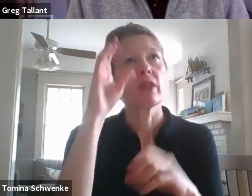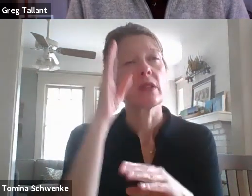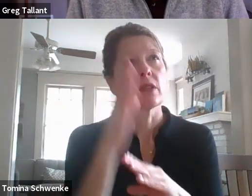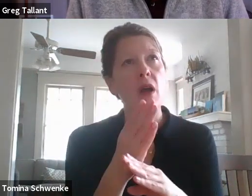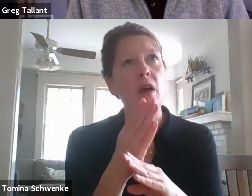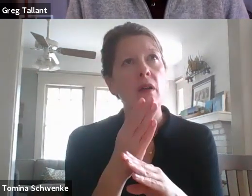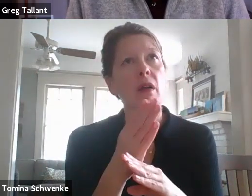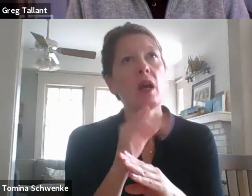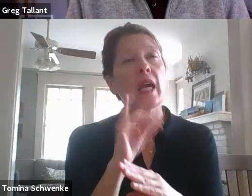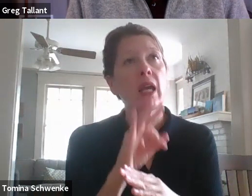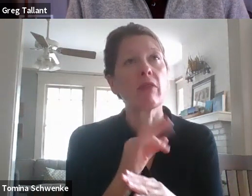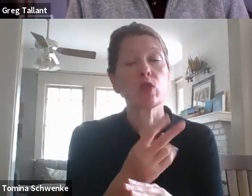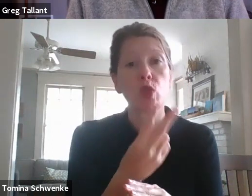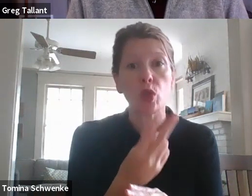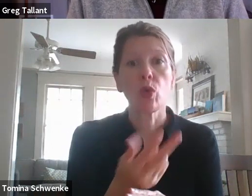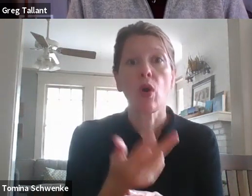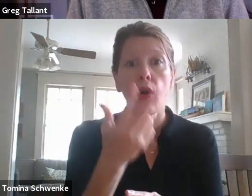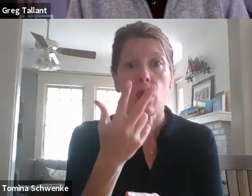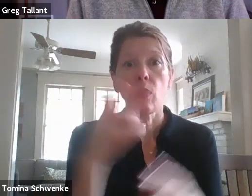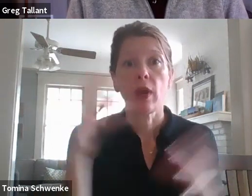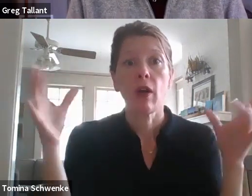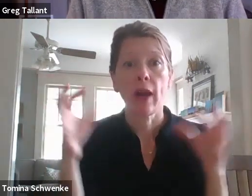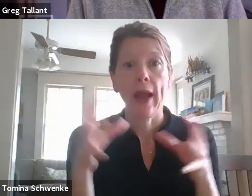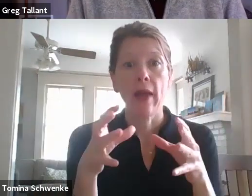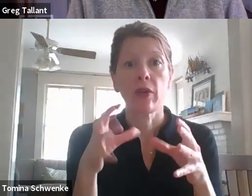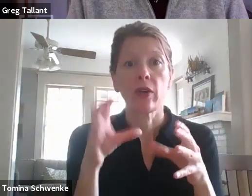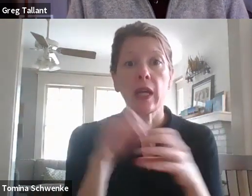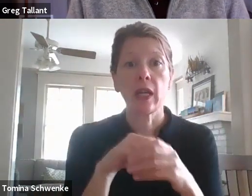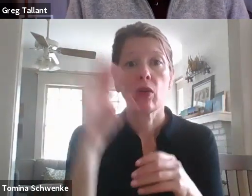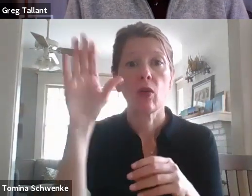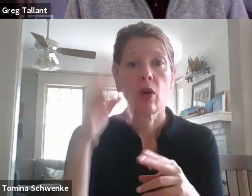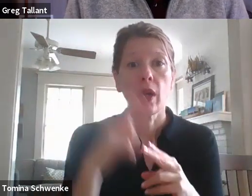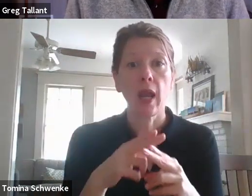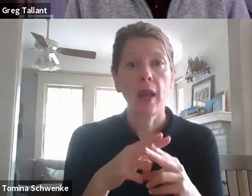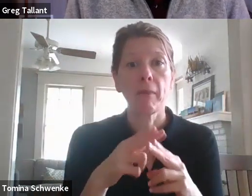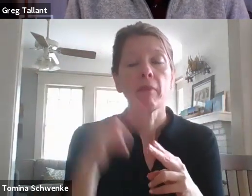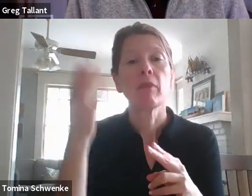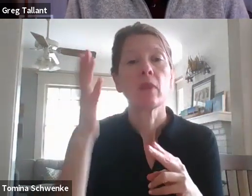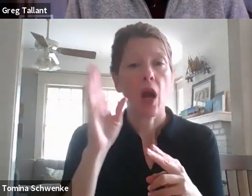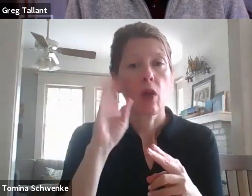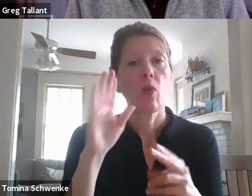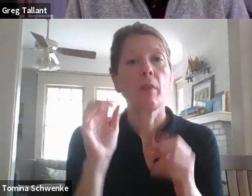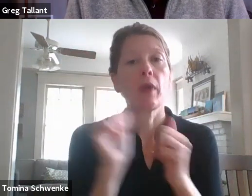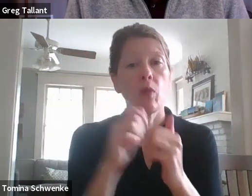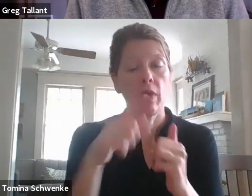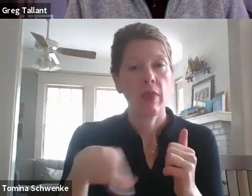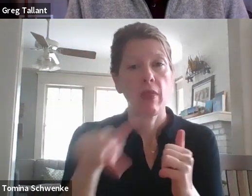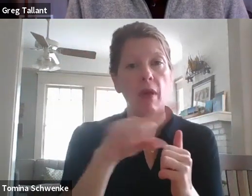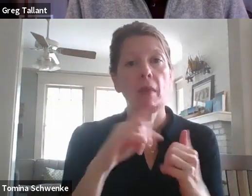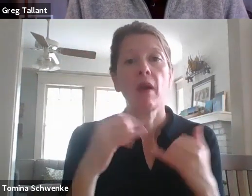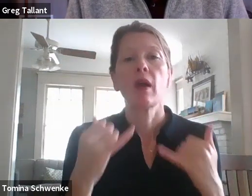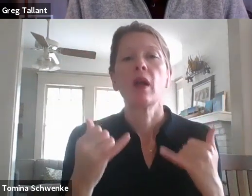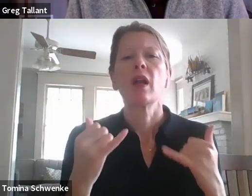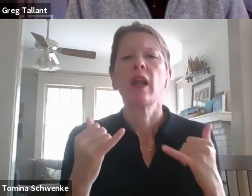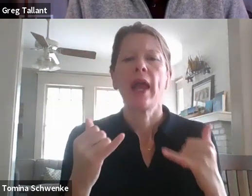in his name, you will be in the midst of them. Fulfill now, O Lord, our desires and petitions